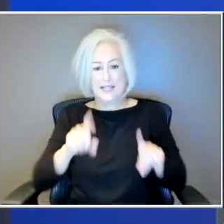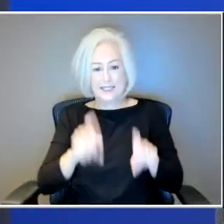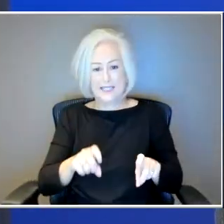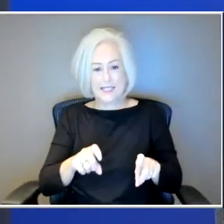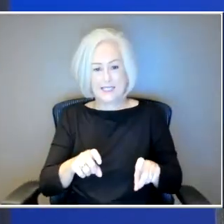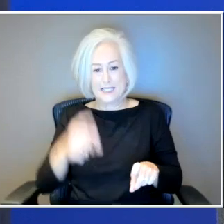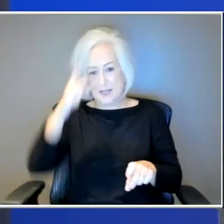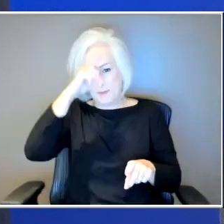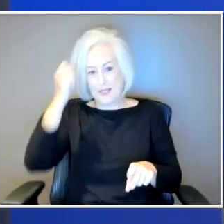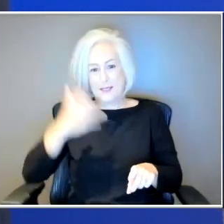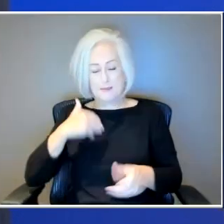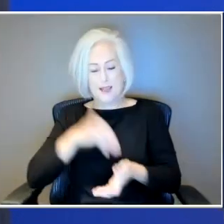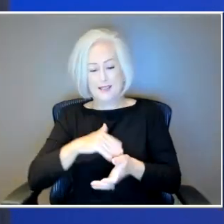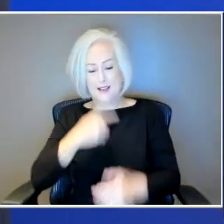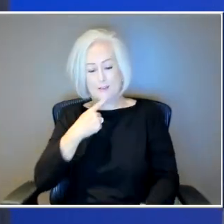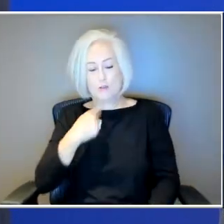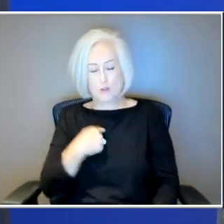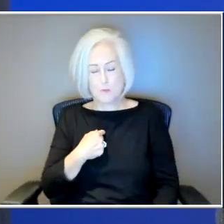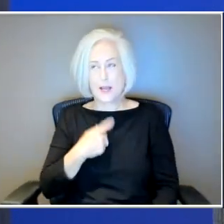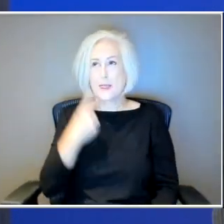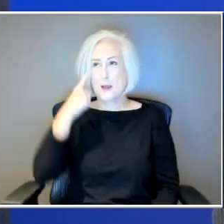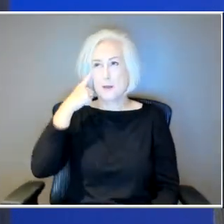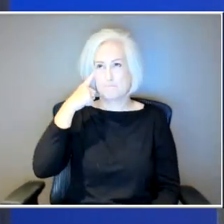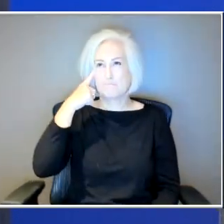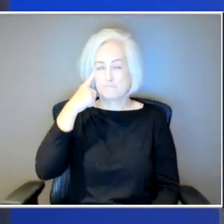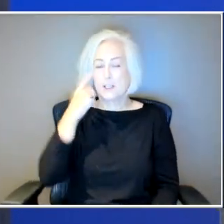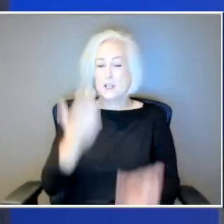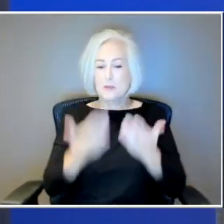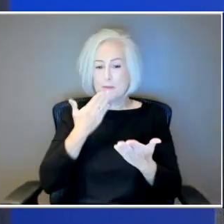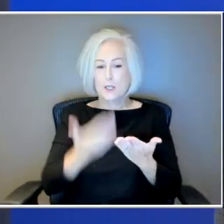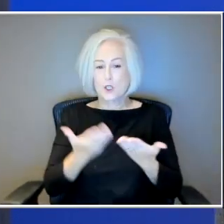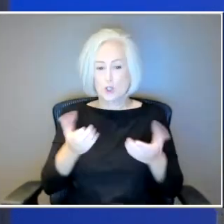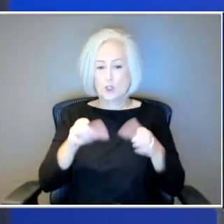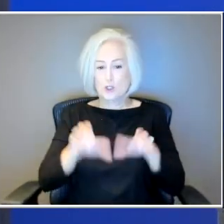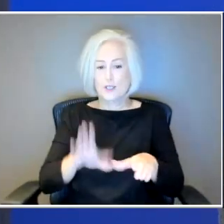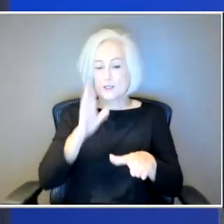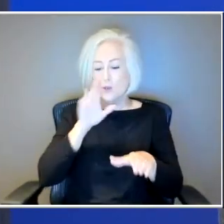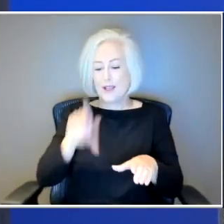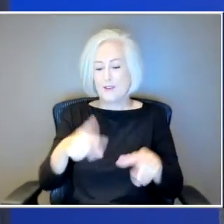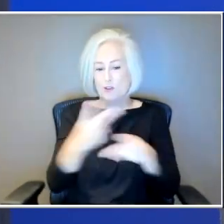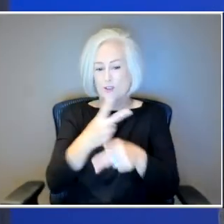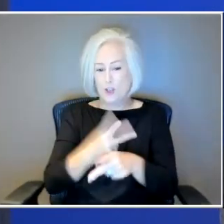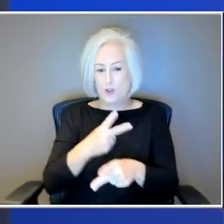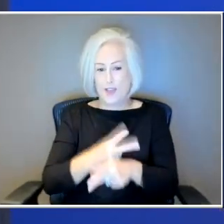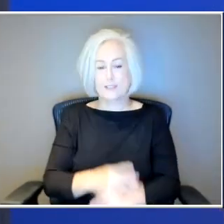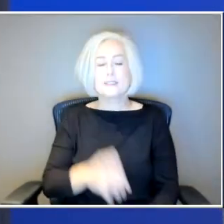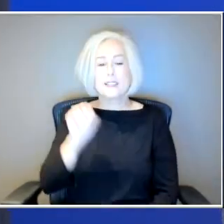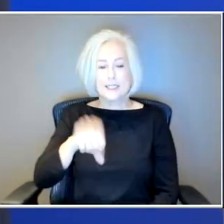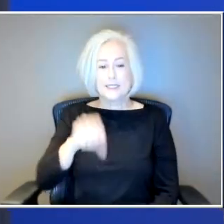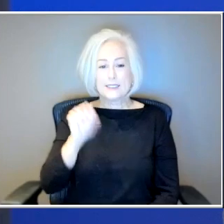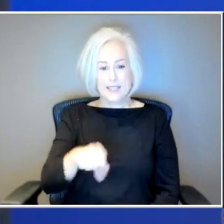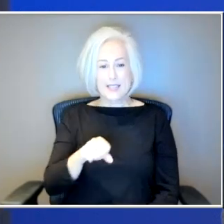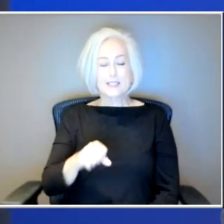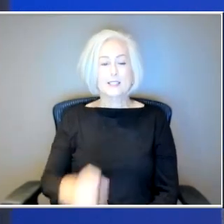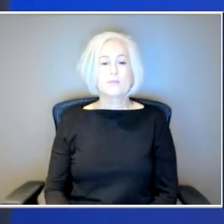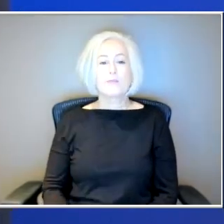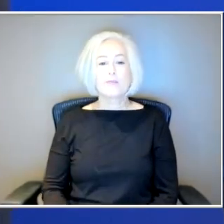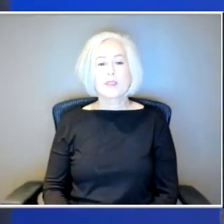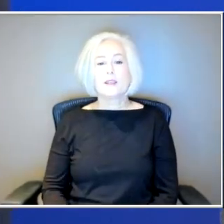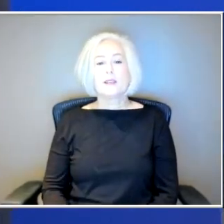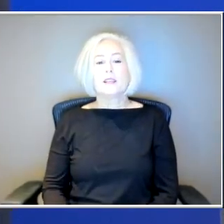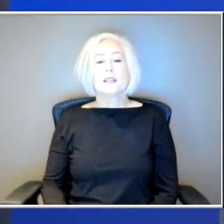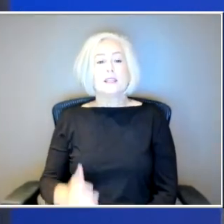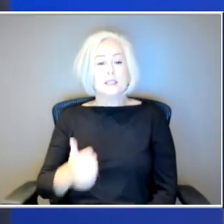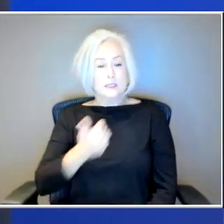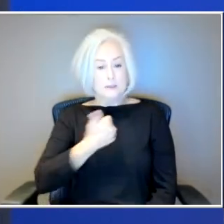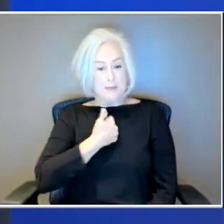there's probably a good chance that I will have to figure that out. And so, yes, going in, I had more planned for the